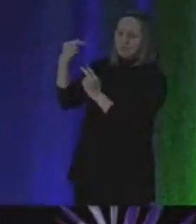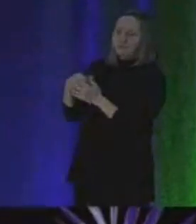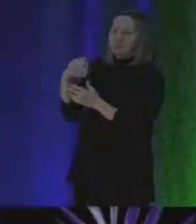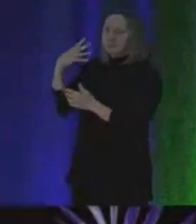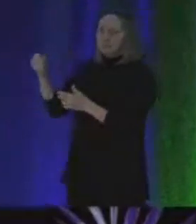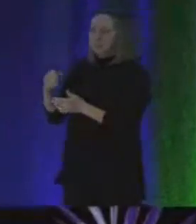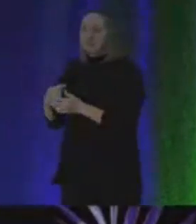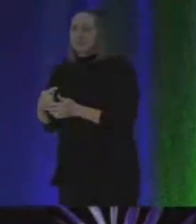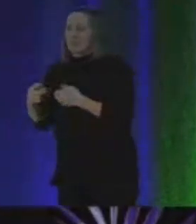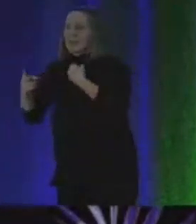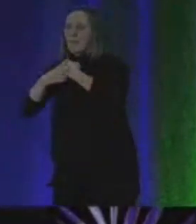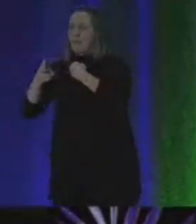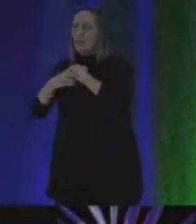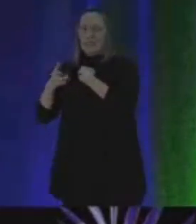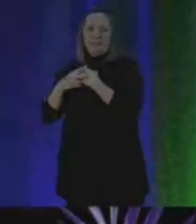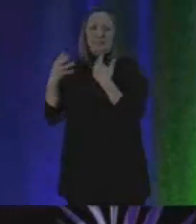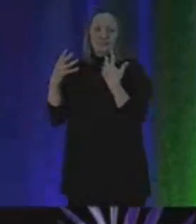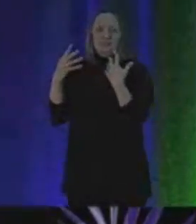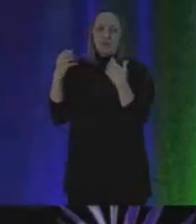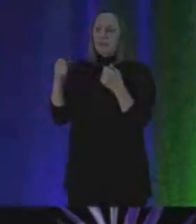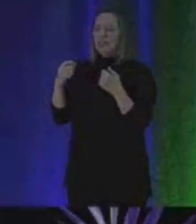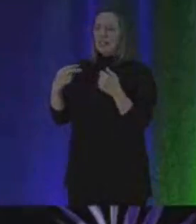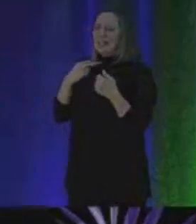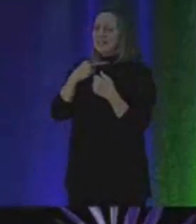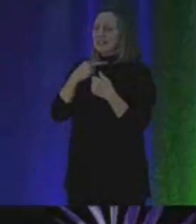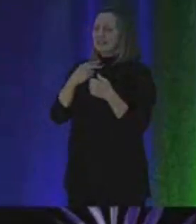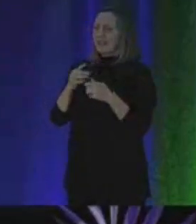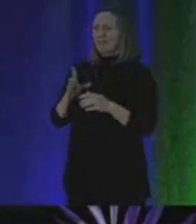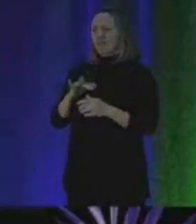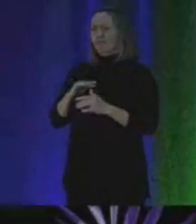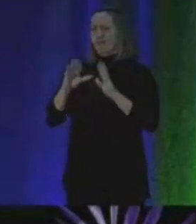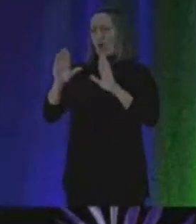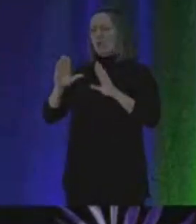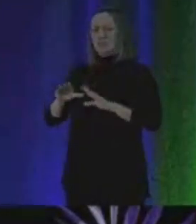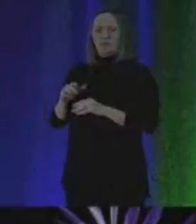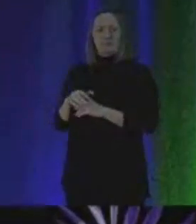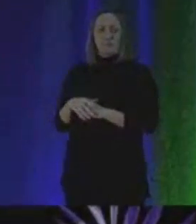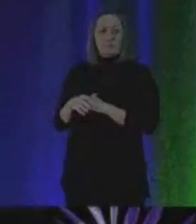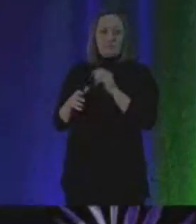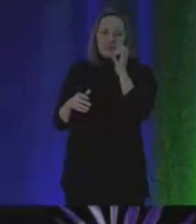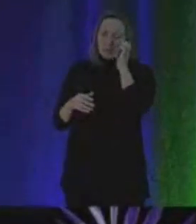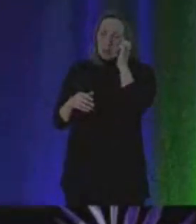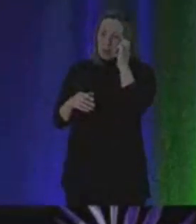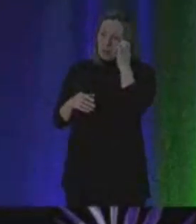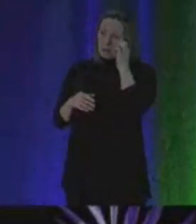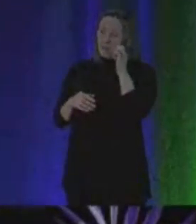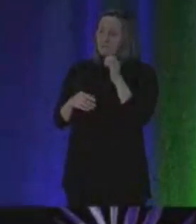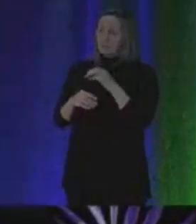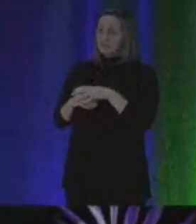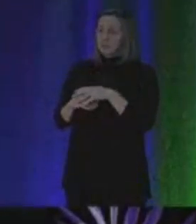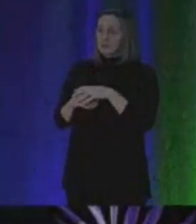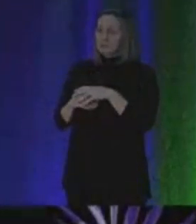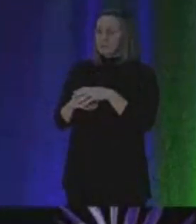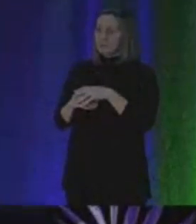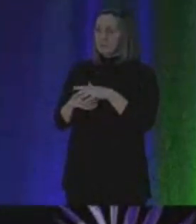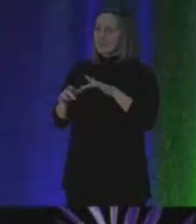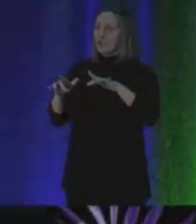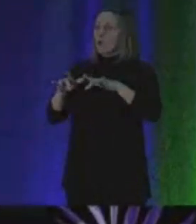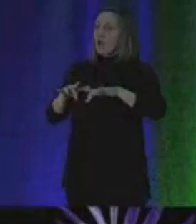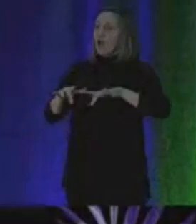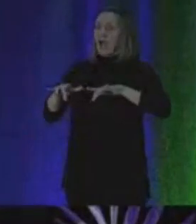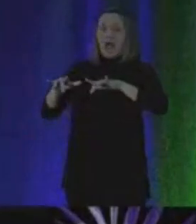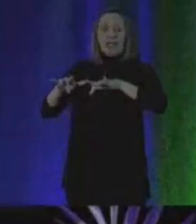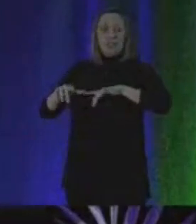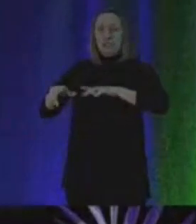So this memory panel is the jam. All right, you do this heap snapshot. So I can record my heap snapshot right